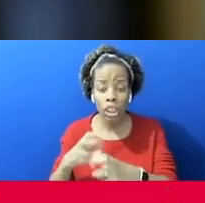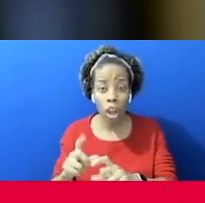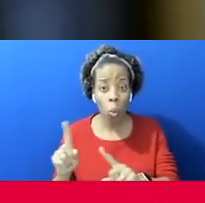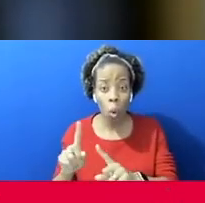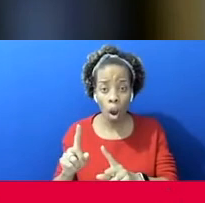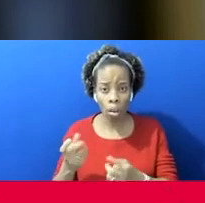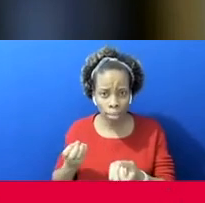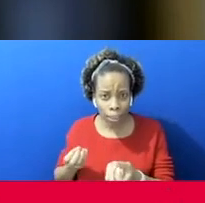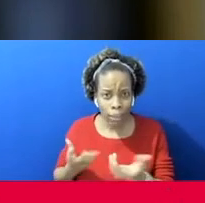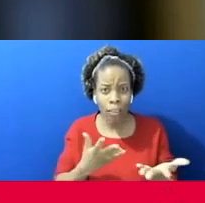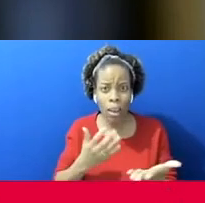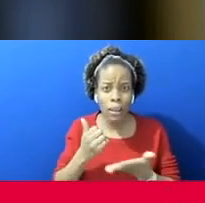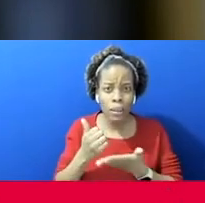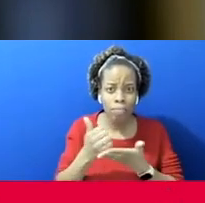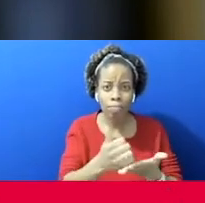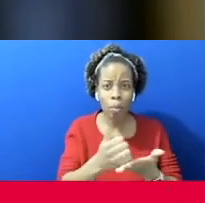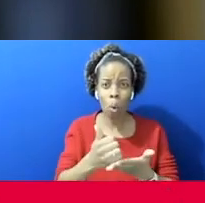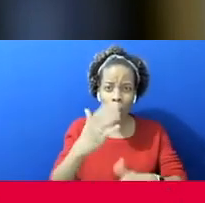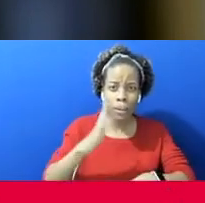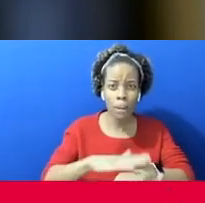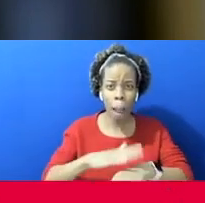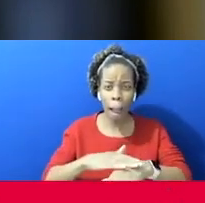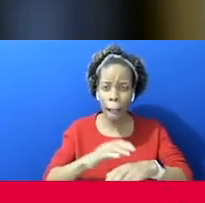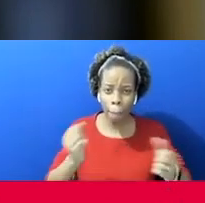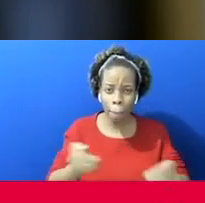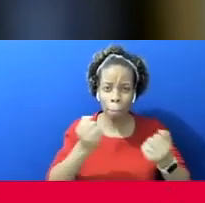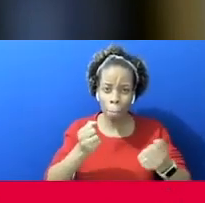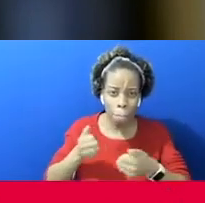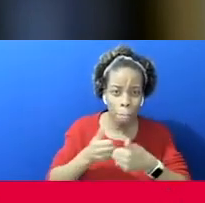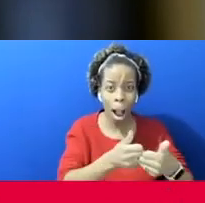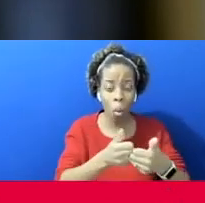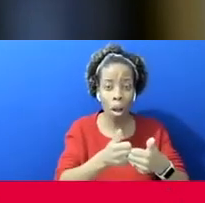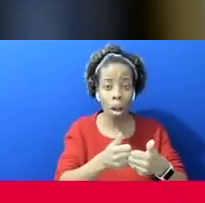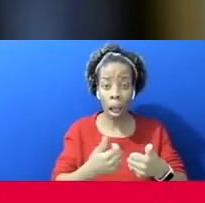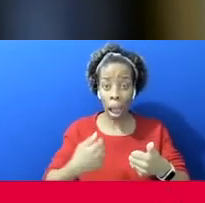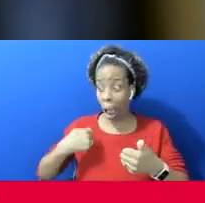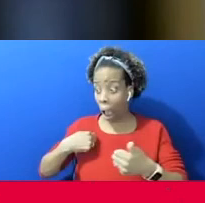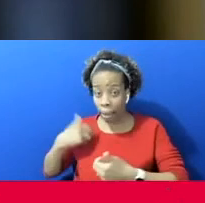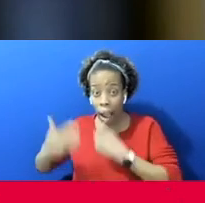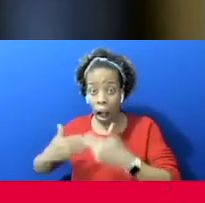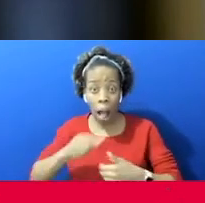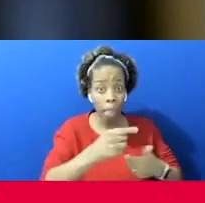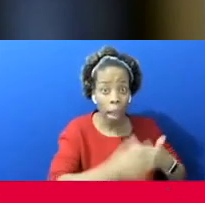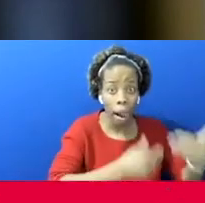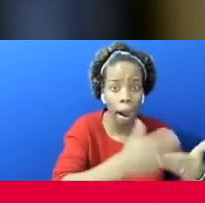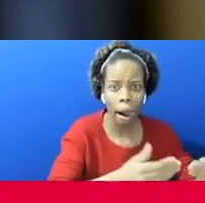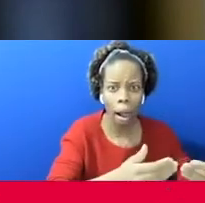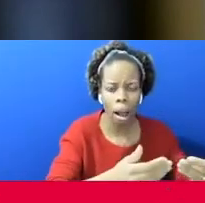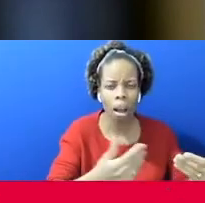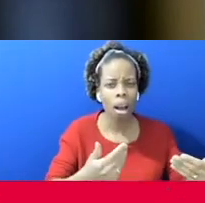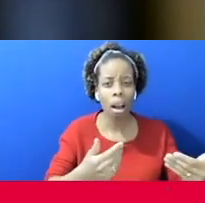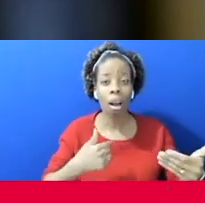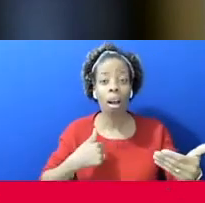give them the time. Don't try and co-produce, because you're inherently putting yourself in a situation that you literally know nothing about. That's why we need